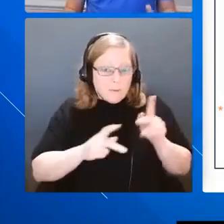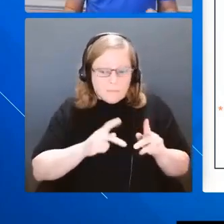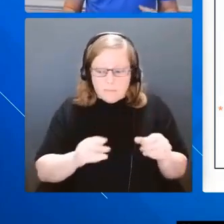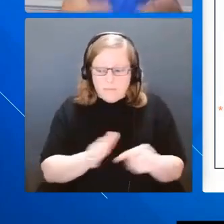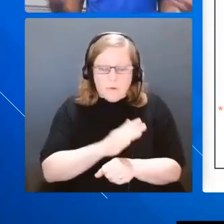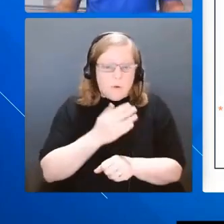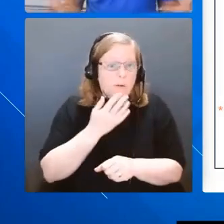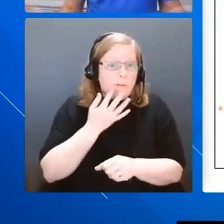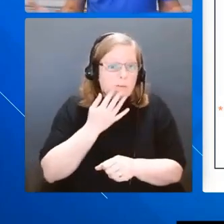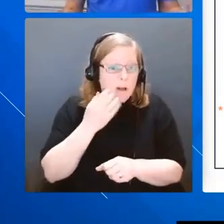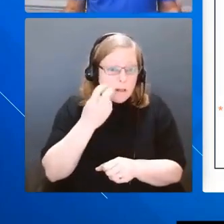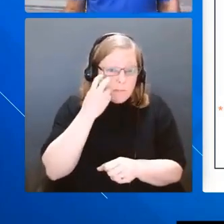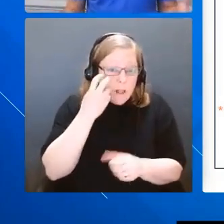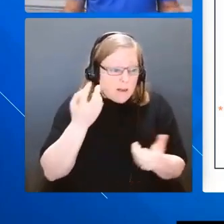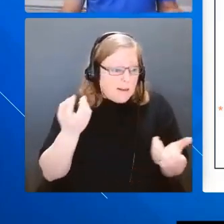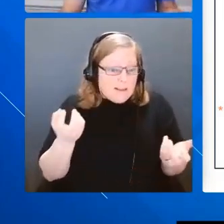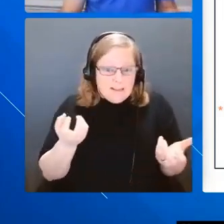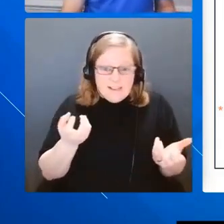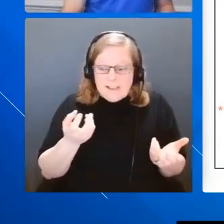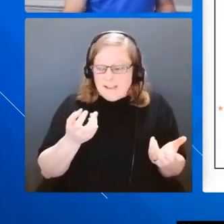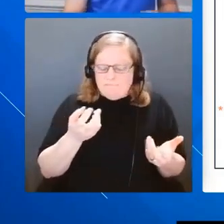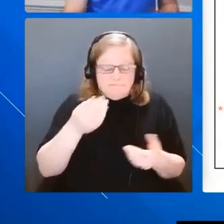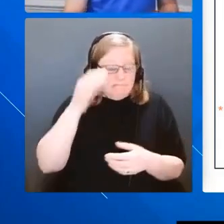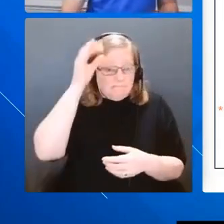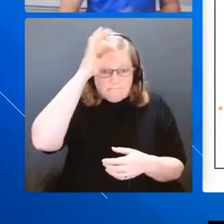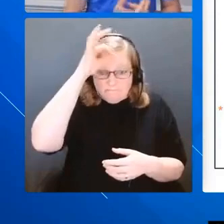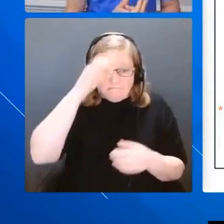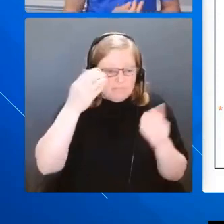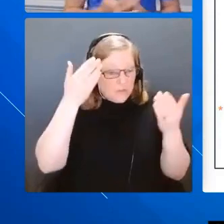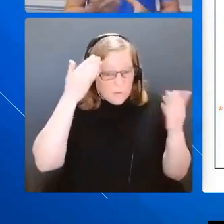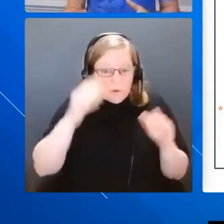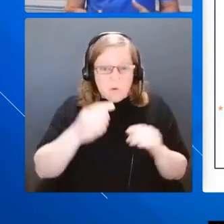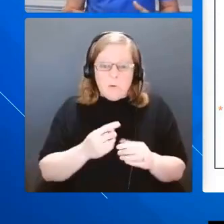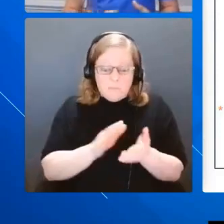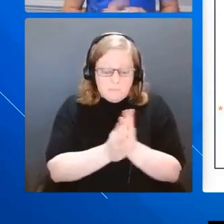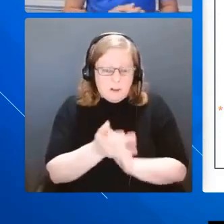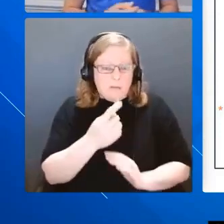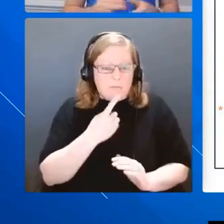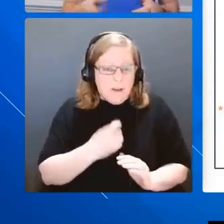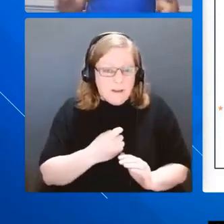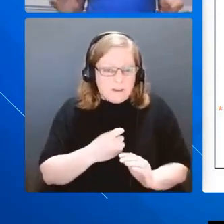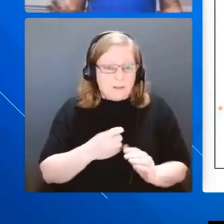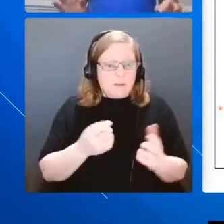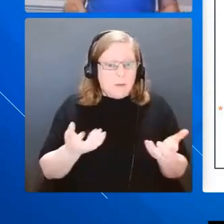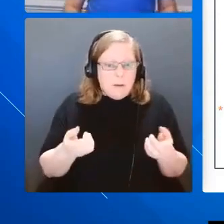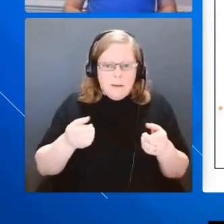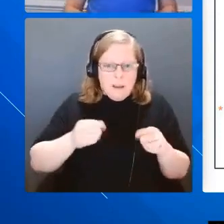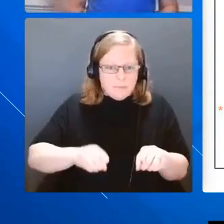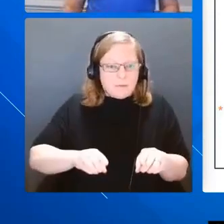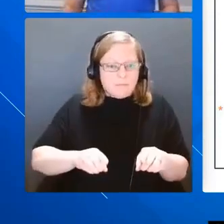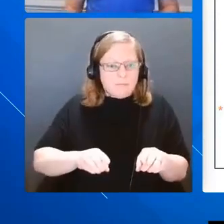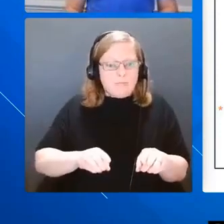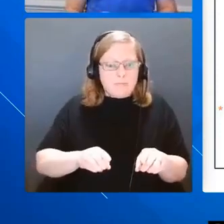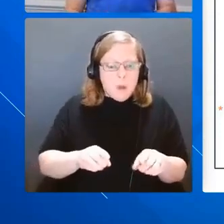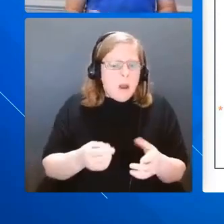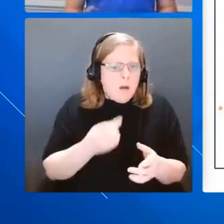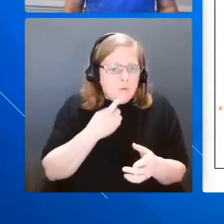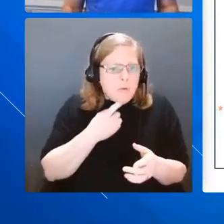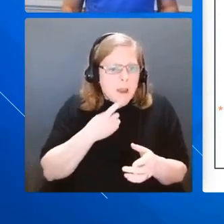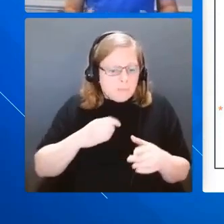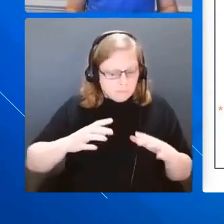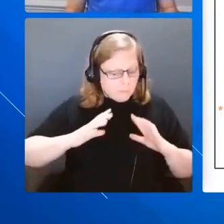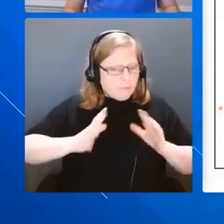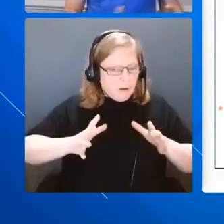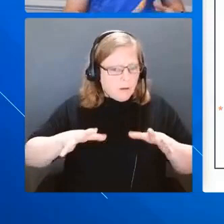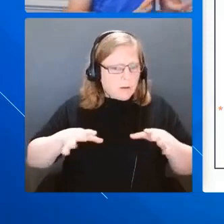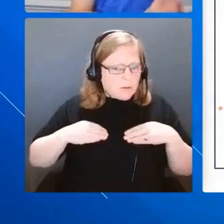like this box that's outlined changed red. So after the error, It's fine if you want to use red. Like I mentioned before, red